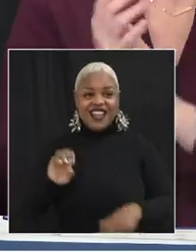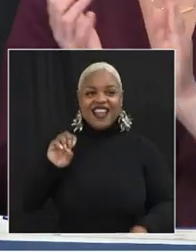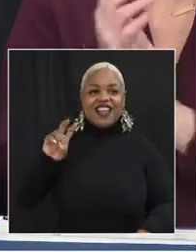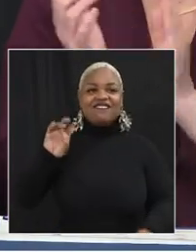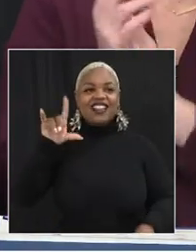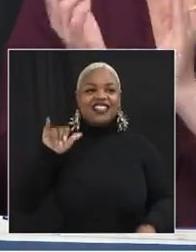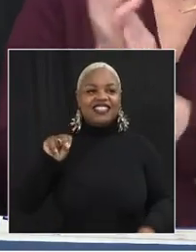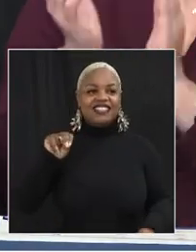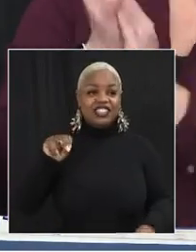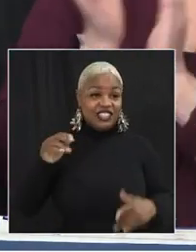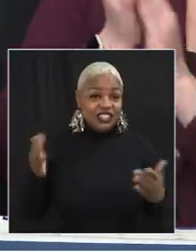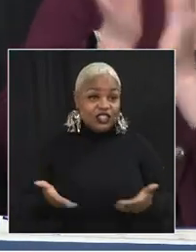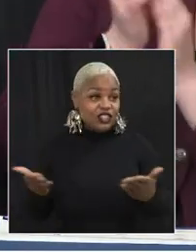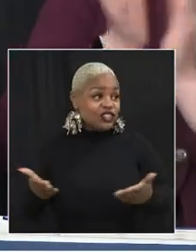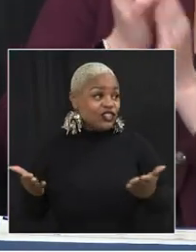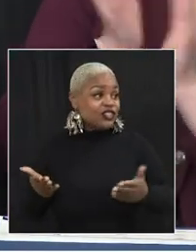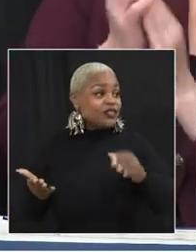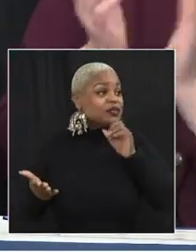old.